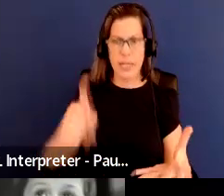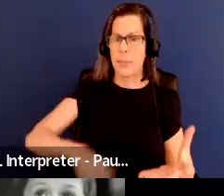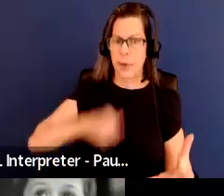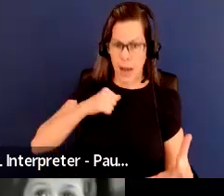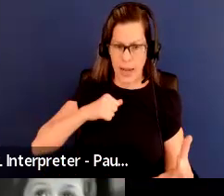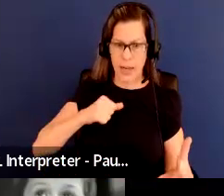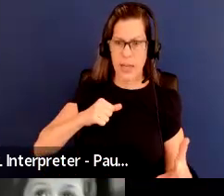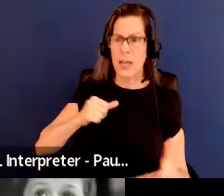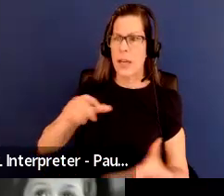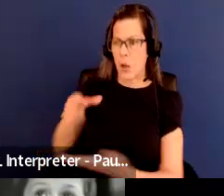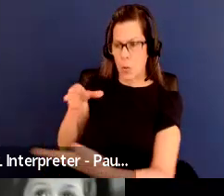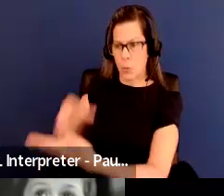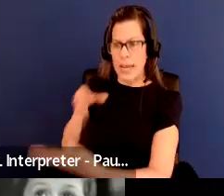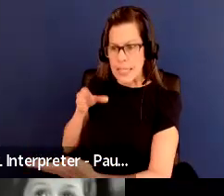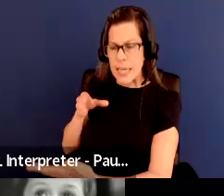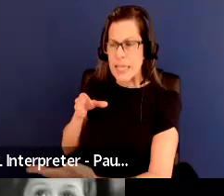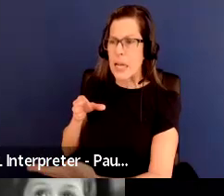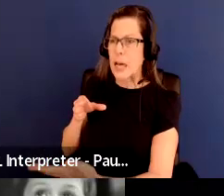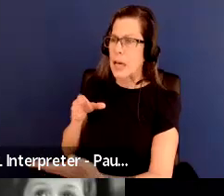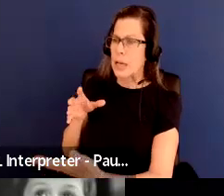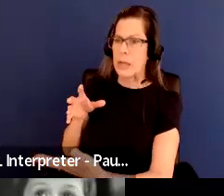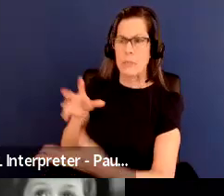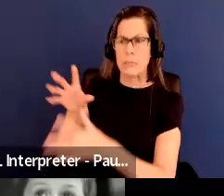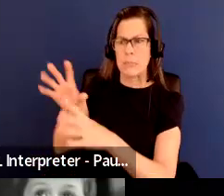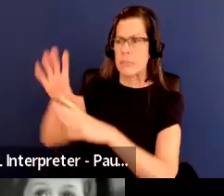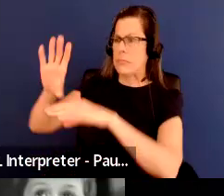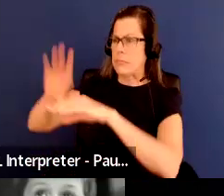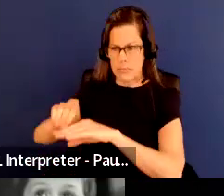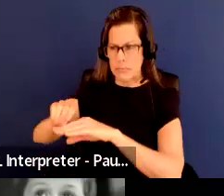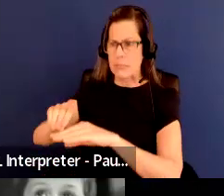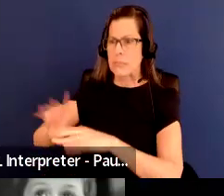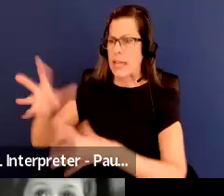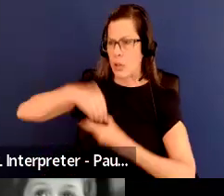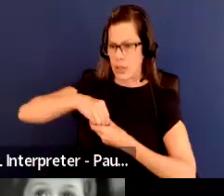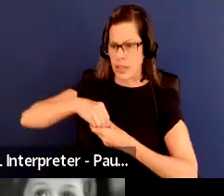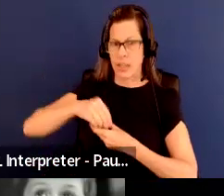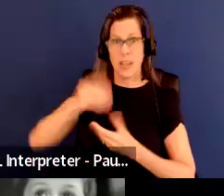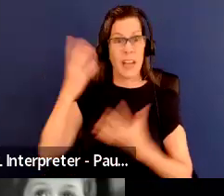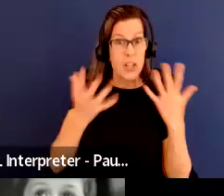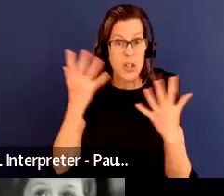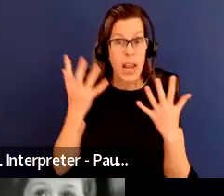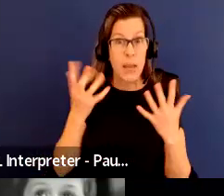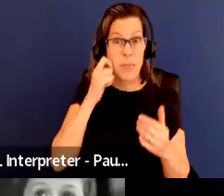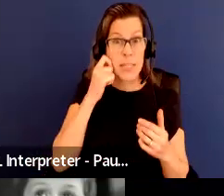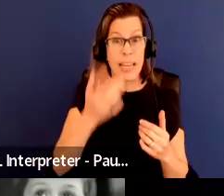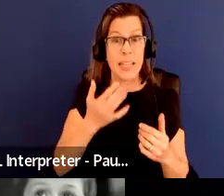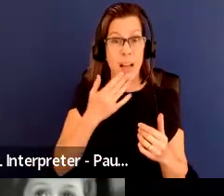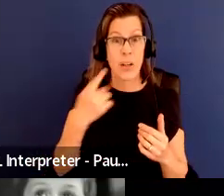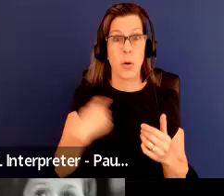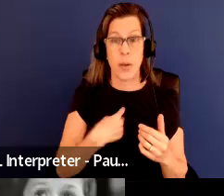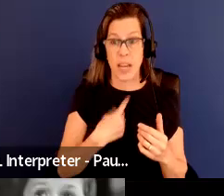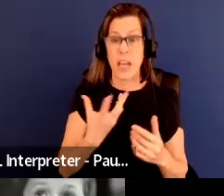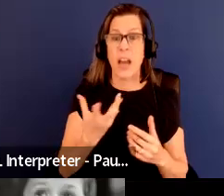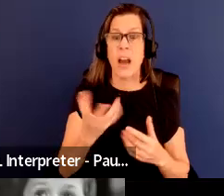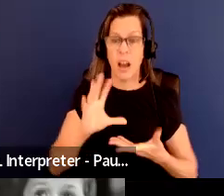the racism. We internalized, when we were talking about being ashamed of our skin color, we internalized that. And so